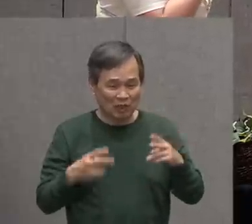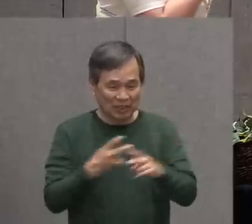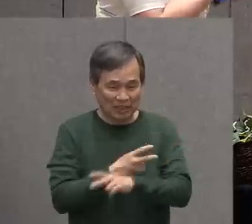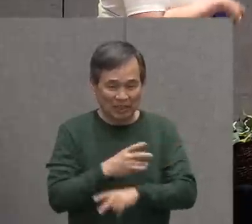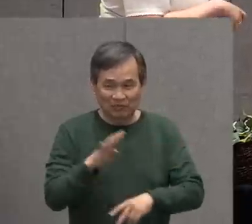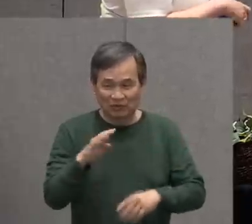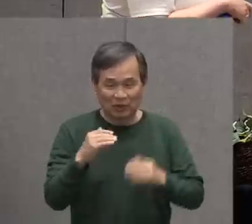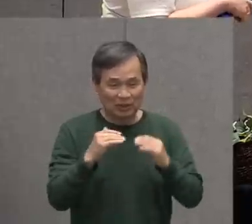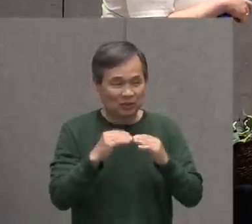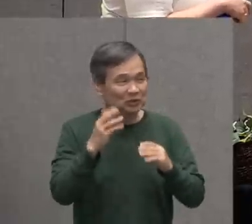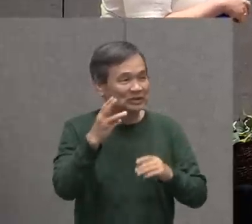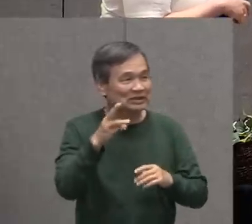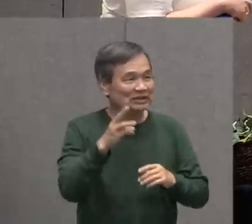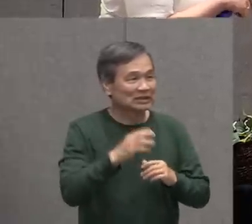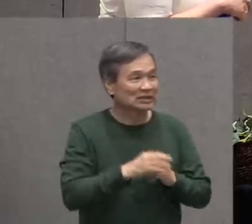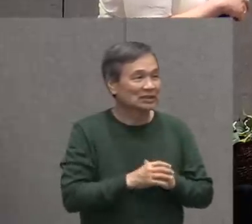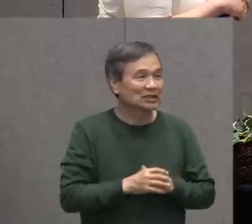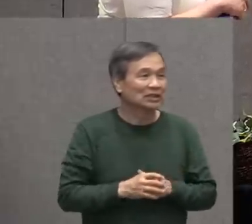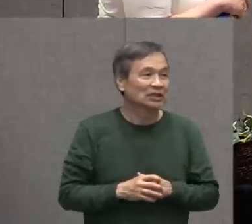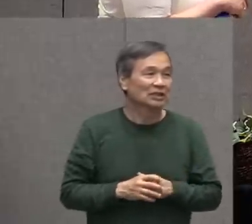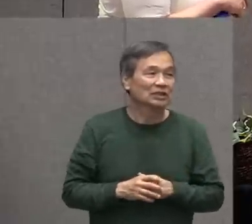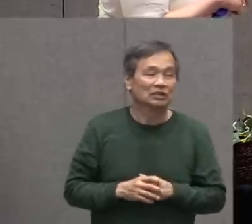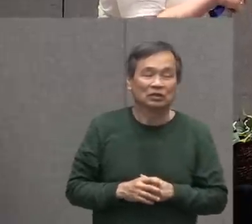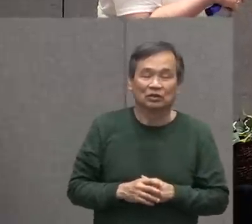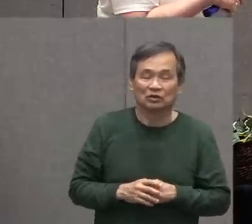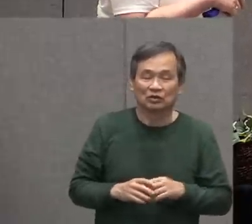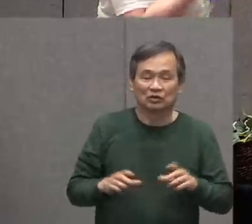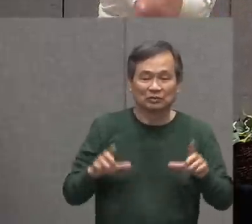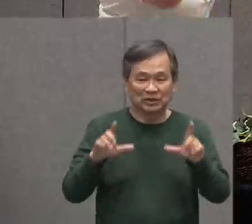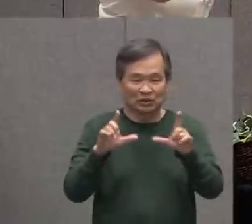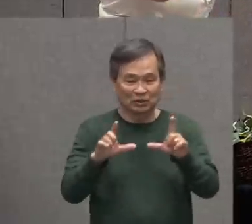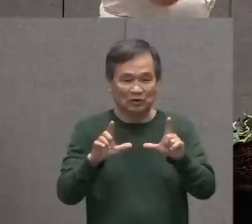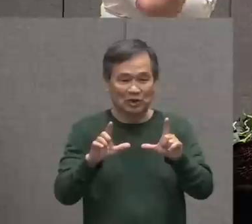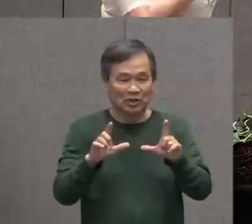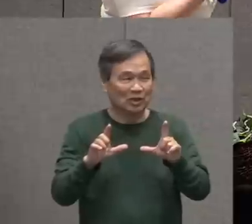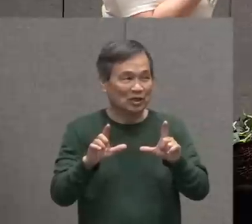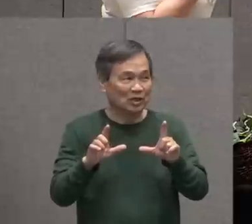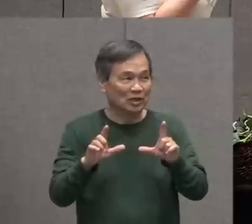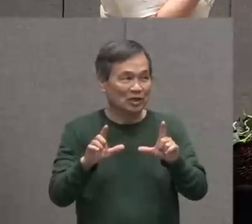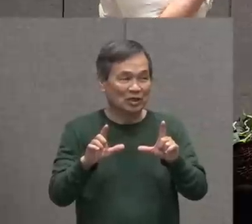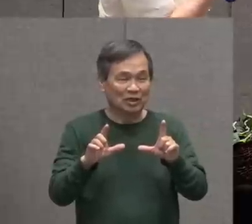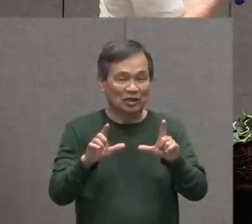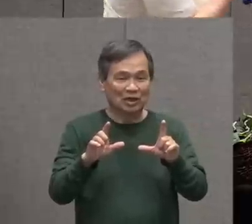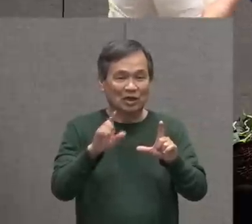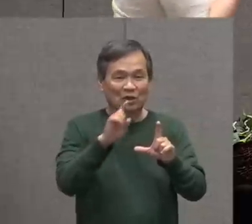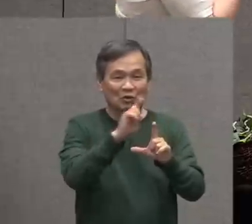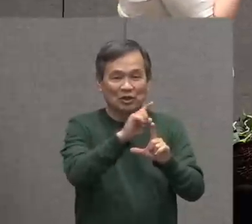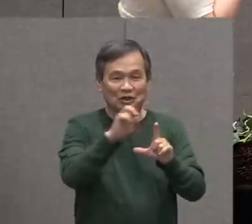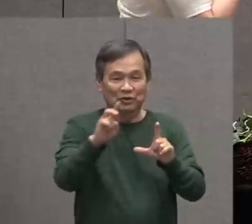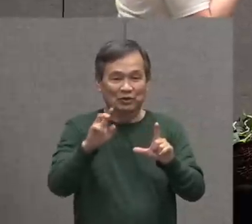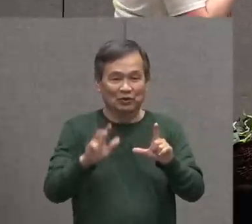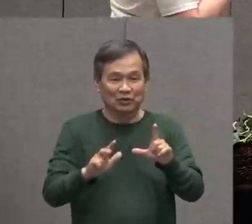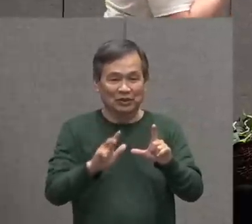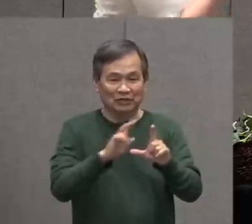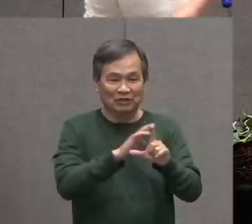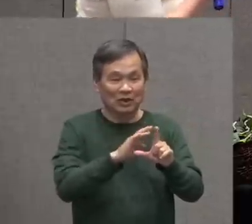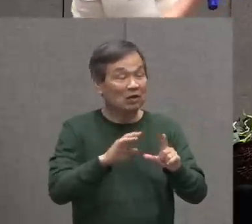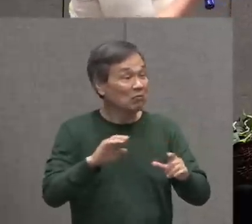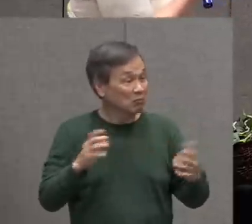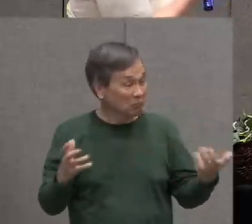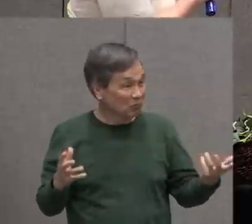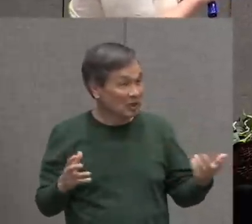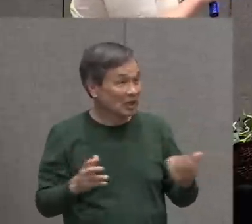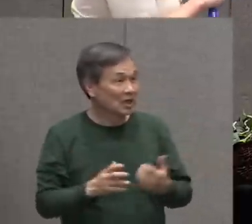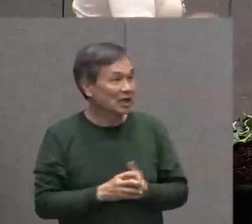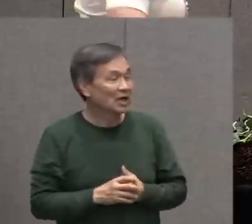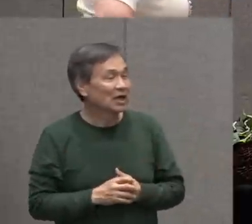16. So it's going to make a square shape because it's a square number. This is how you know it's a square number. Right. I think that